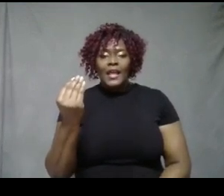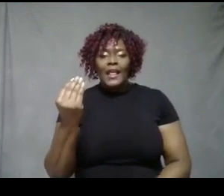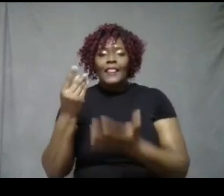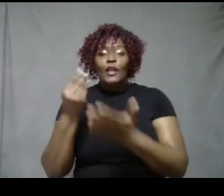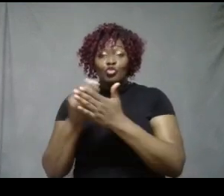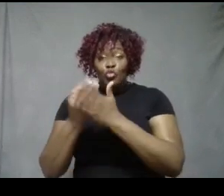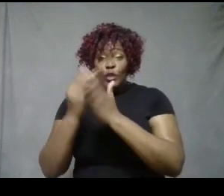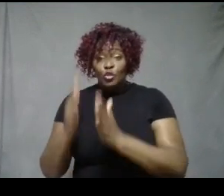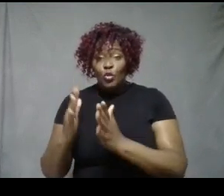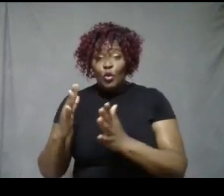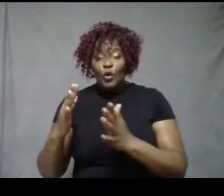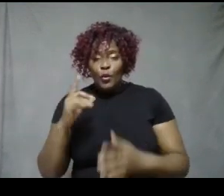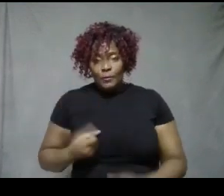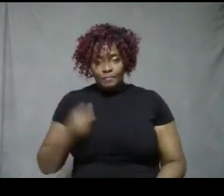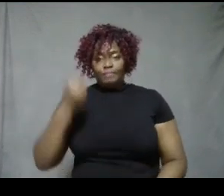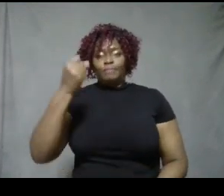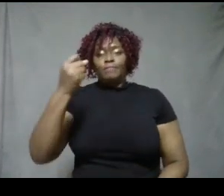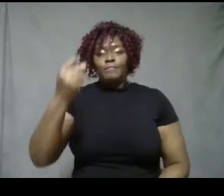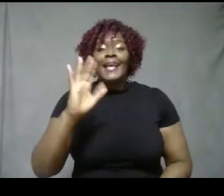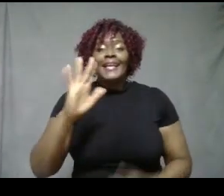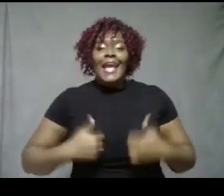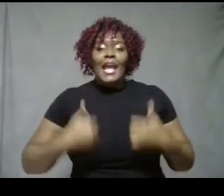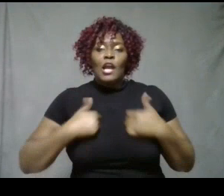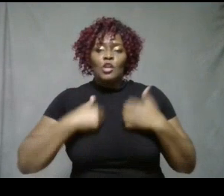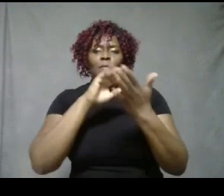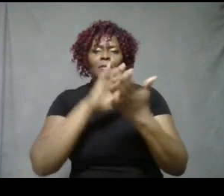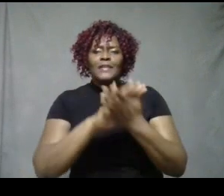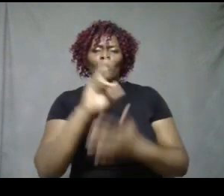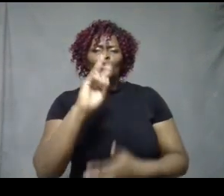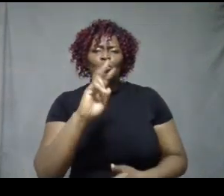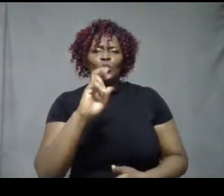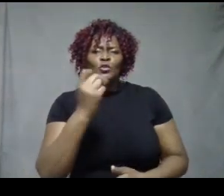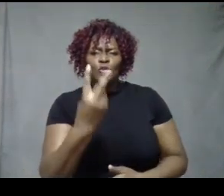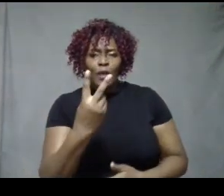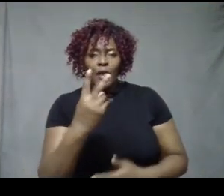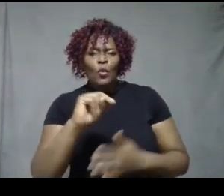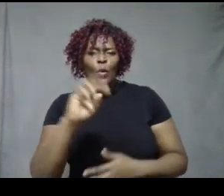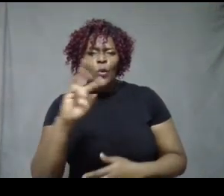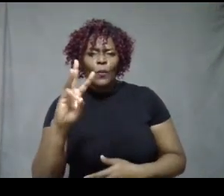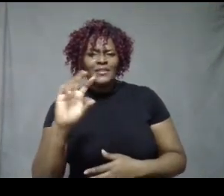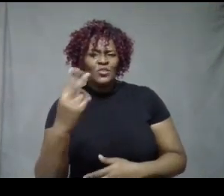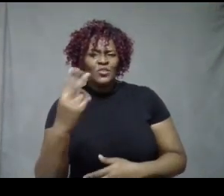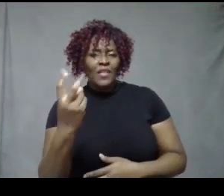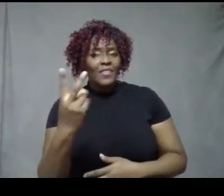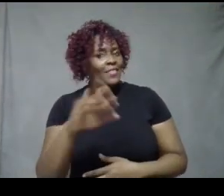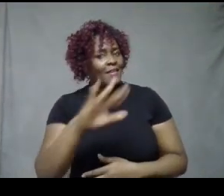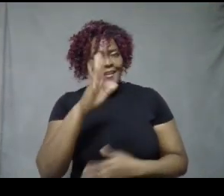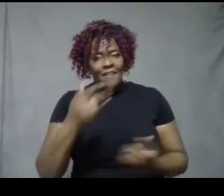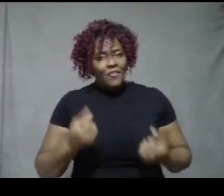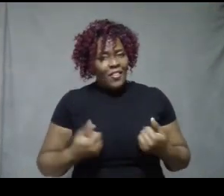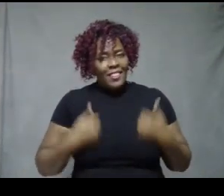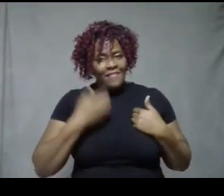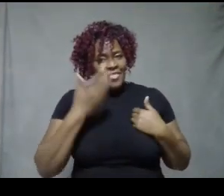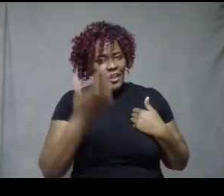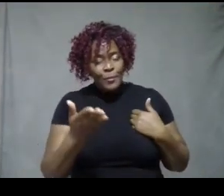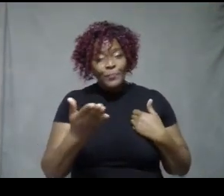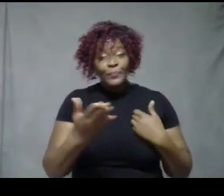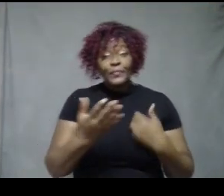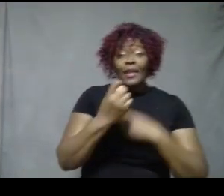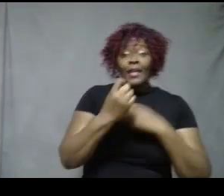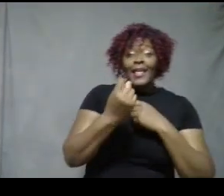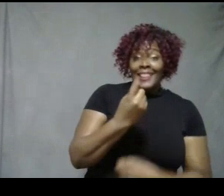his address, he gave it as 212 Northwest 12th Avenue. Never lived there. On 11/15/2022,